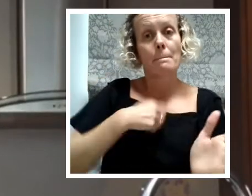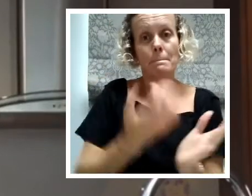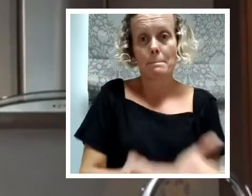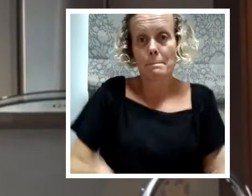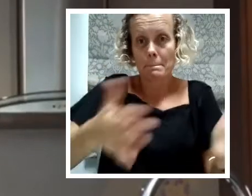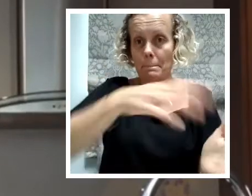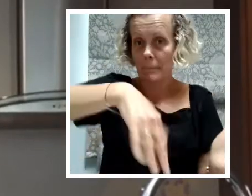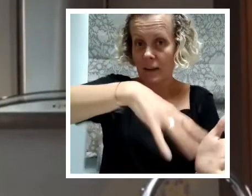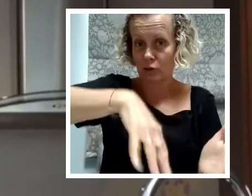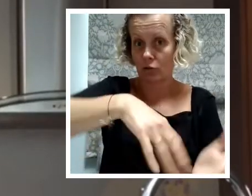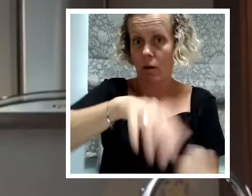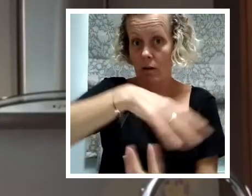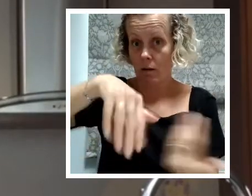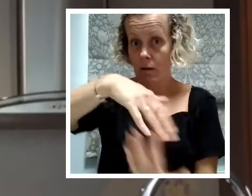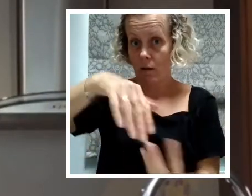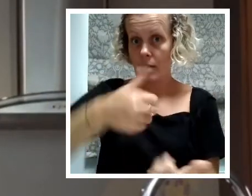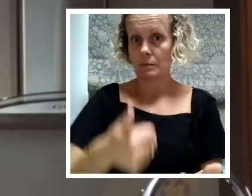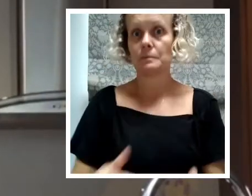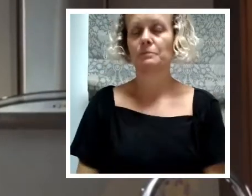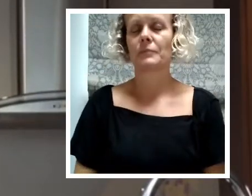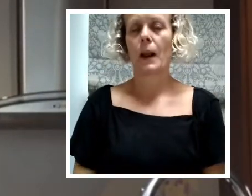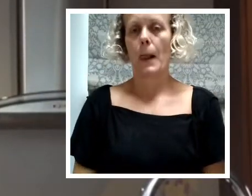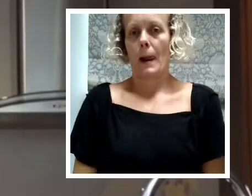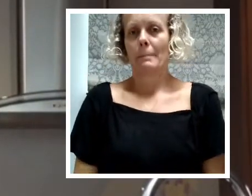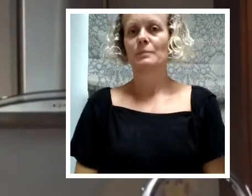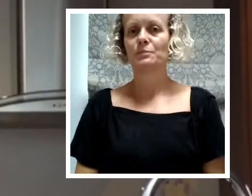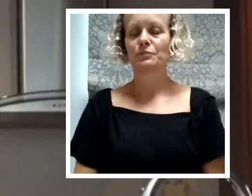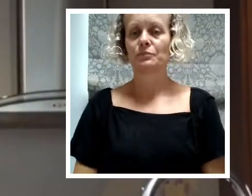that into my mixture.